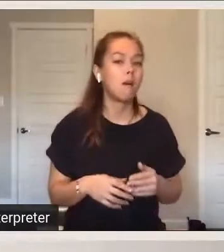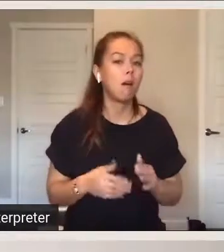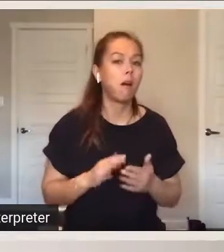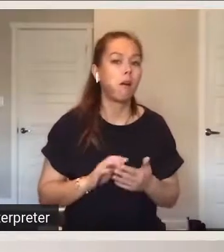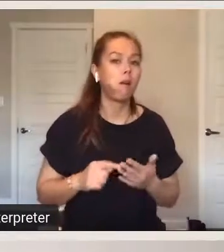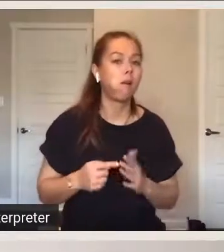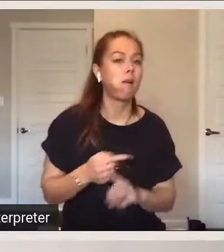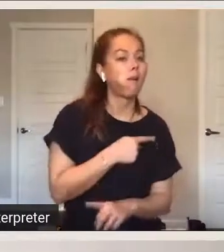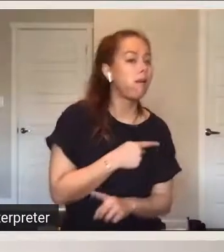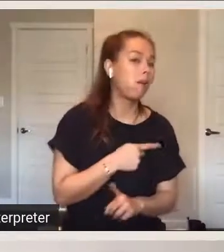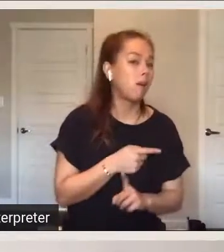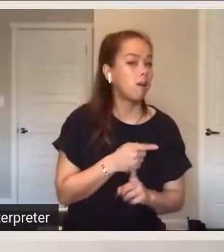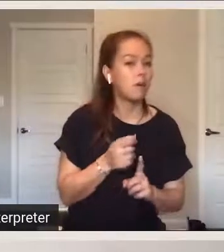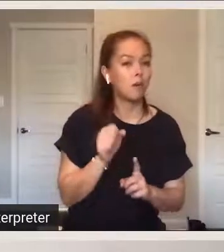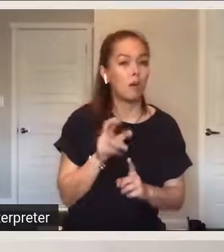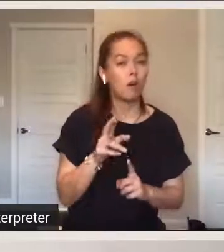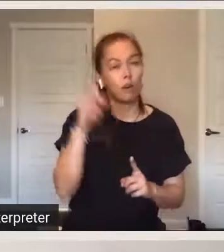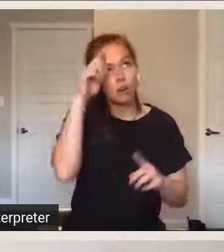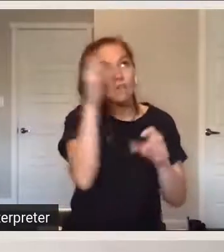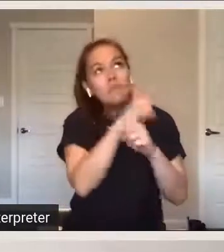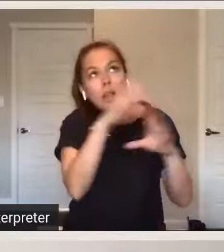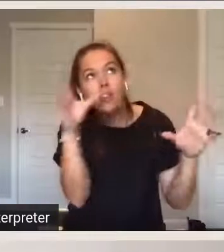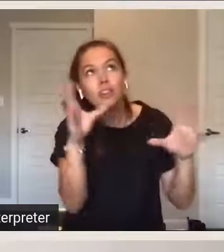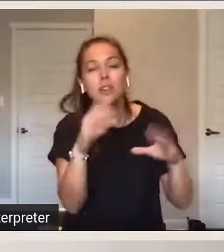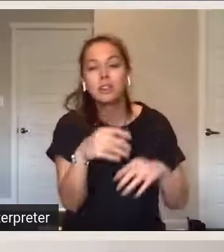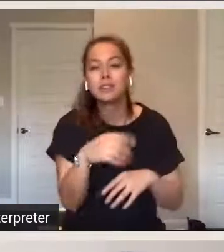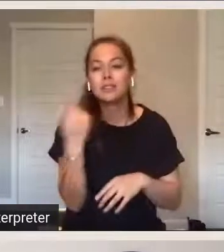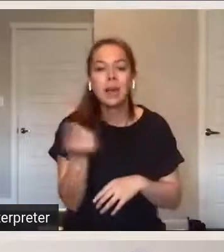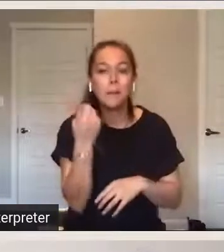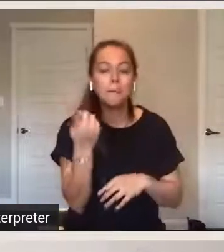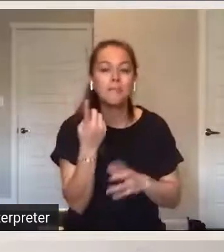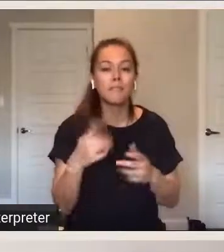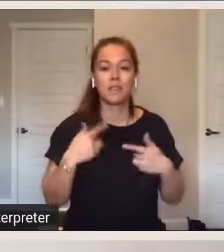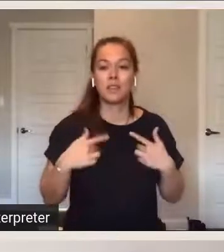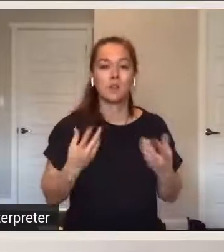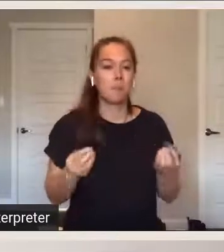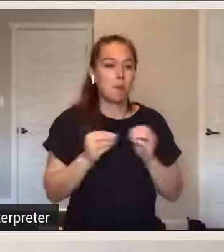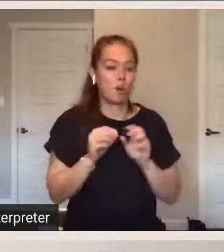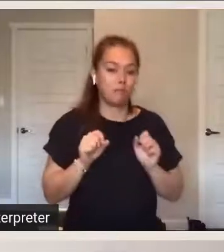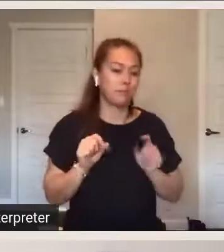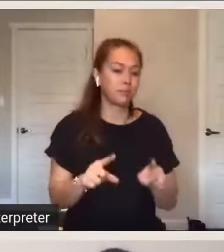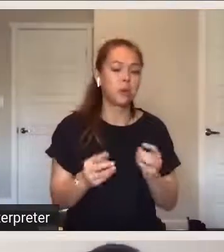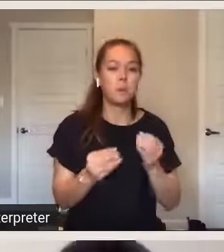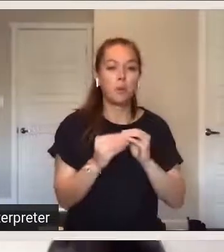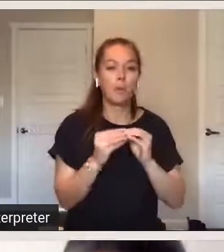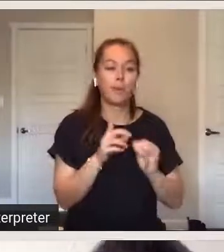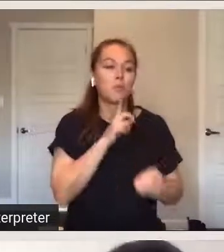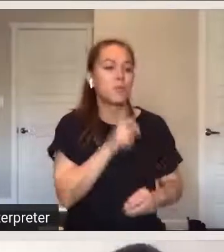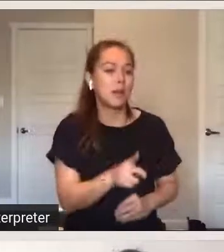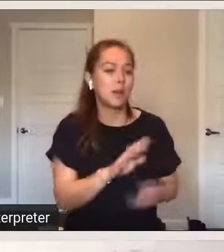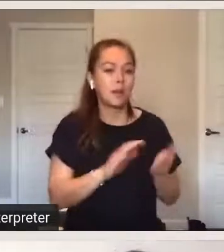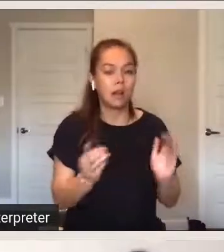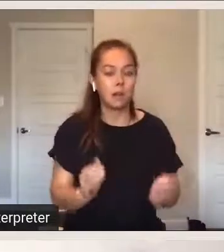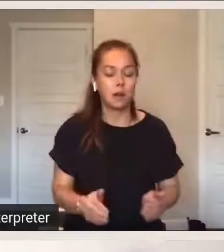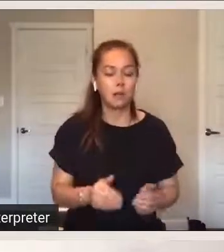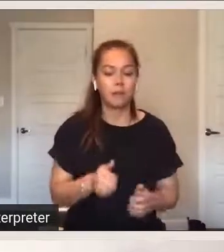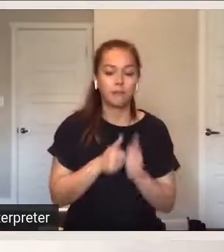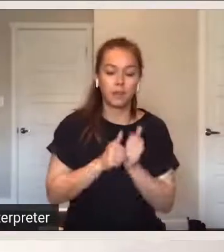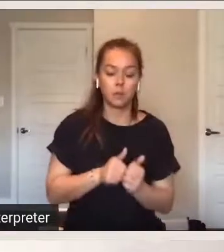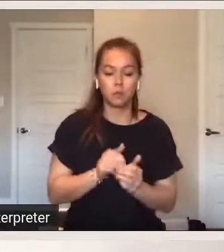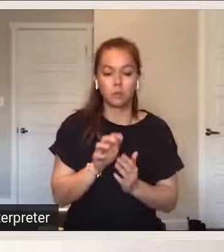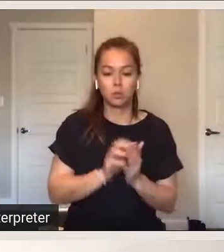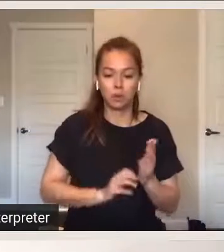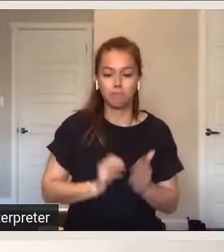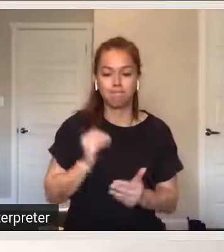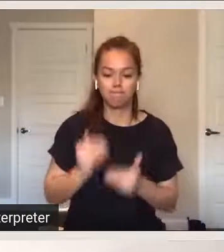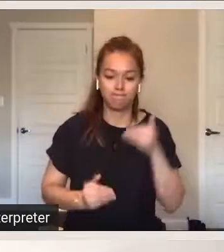because I feel like if you can improvise, it's, you know, it feels more spontaneous. It can sometimes feel more real, which I